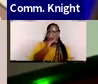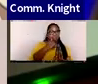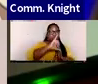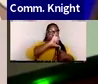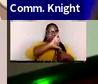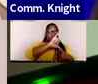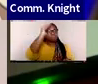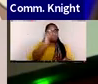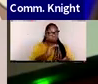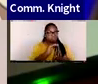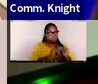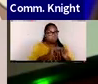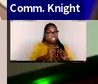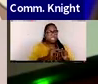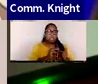In addition,